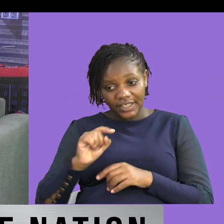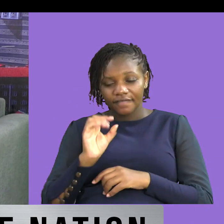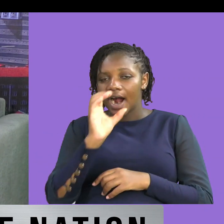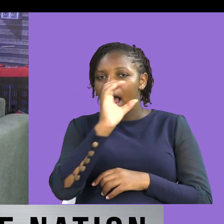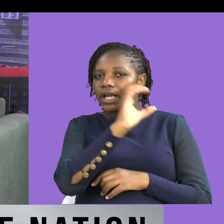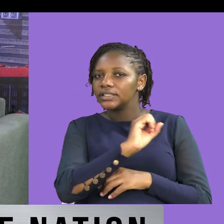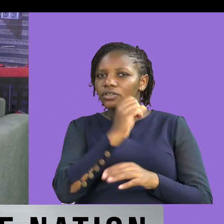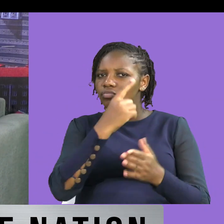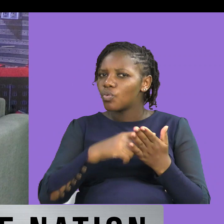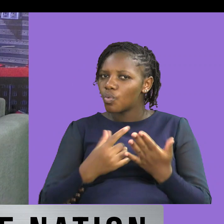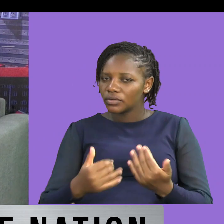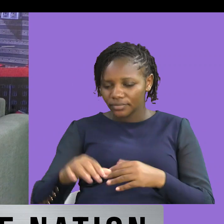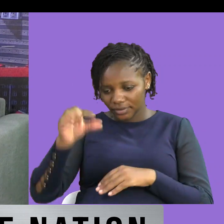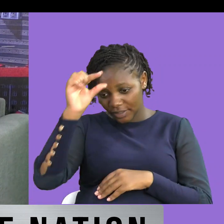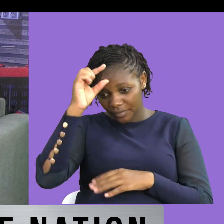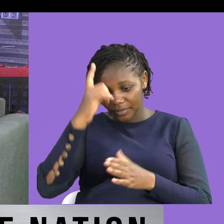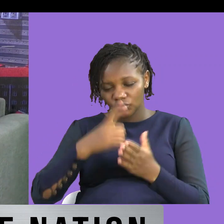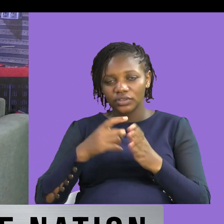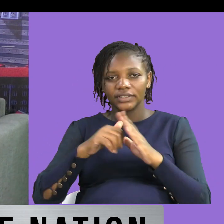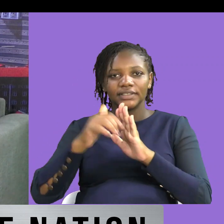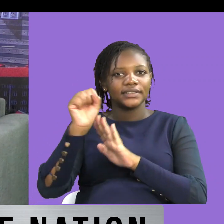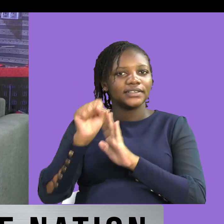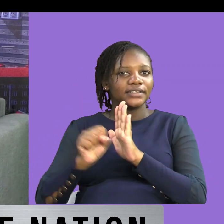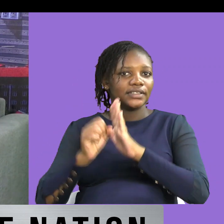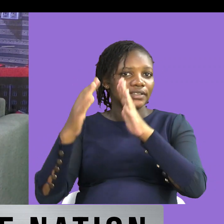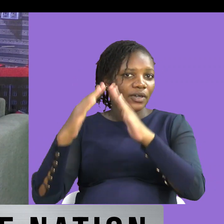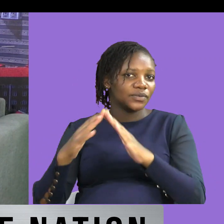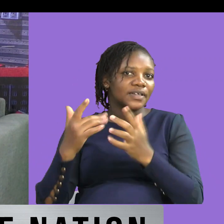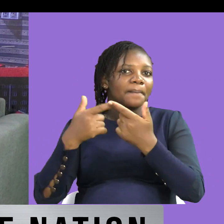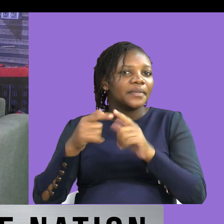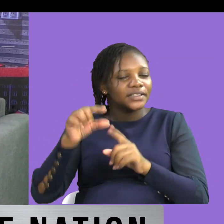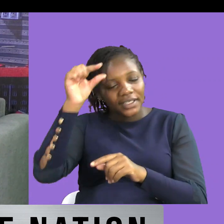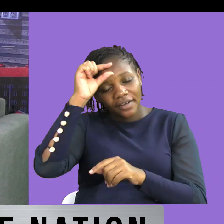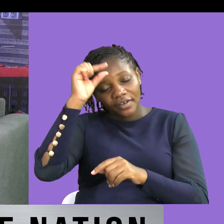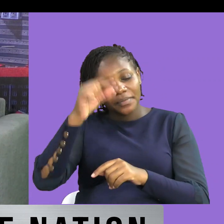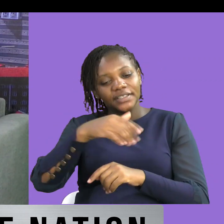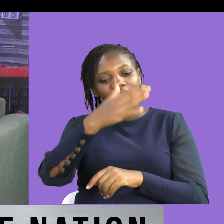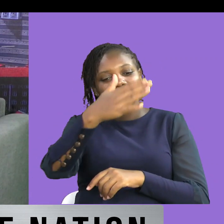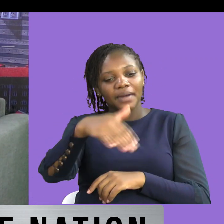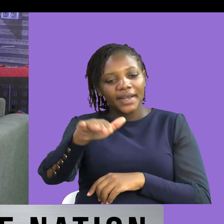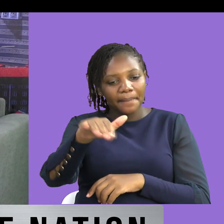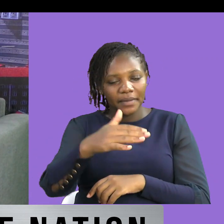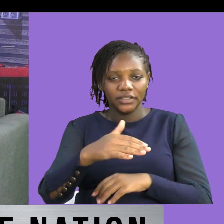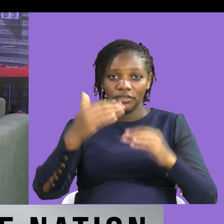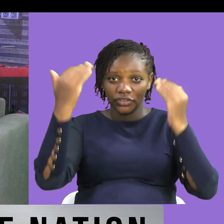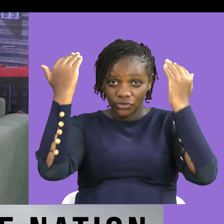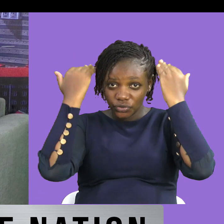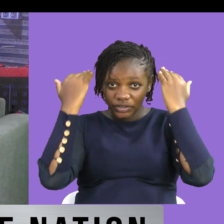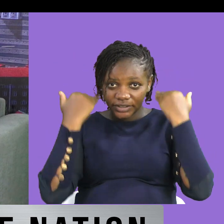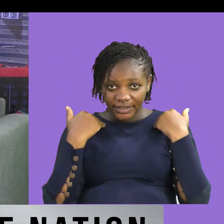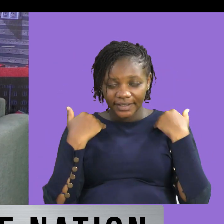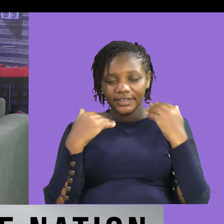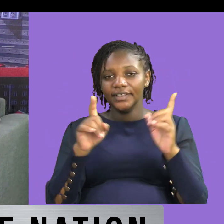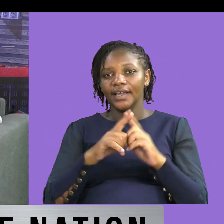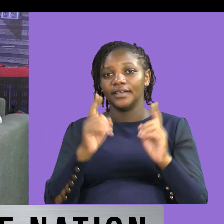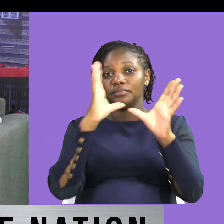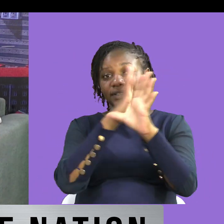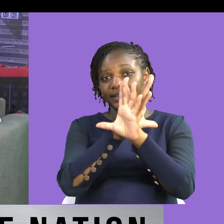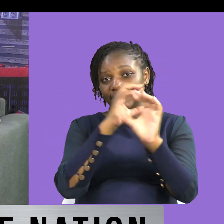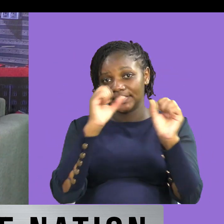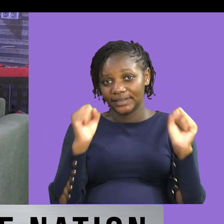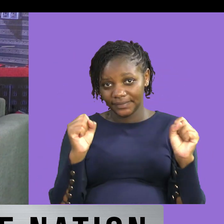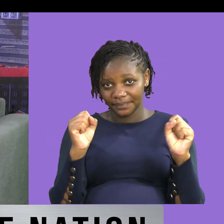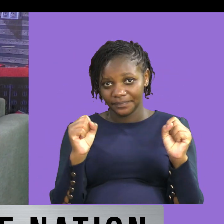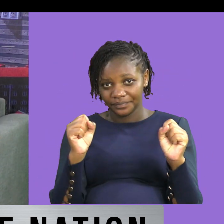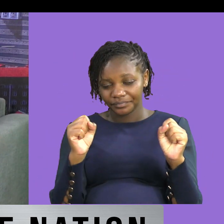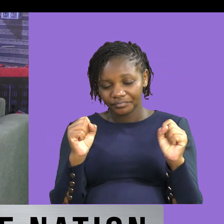government is what is in State House. Government is parliament, government is judiciary, and government is in State House. So the problem that